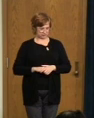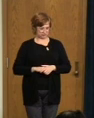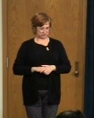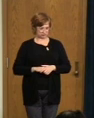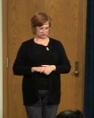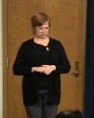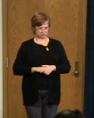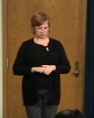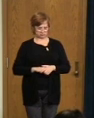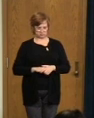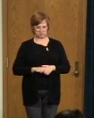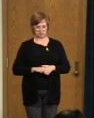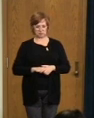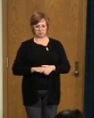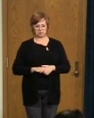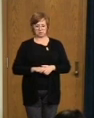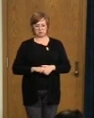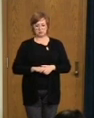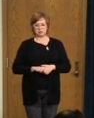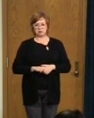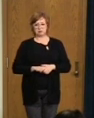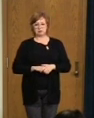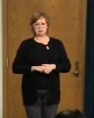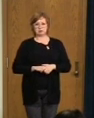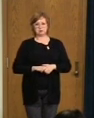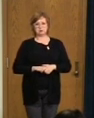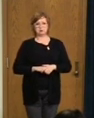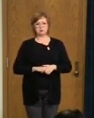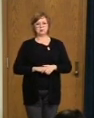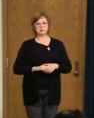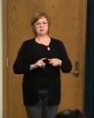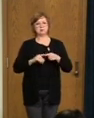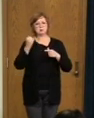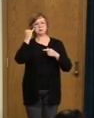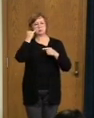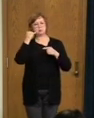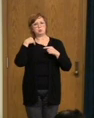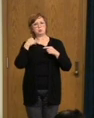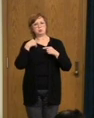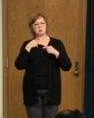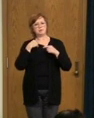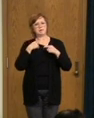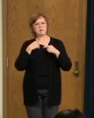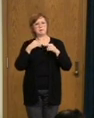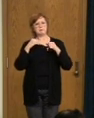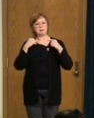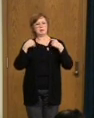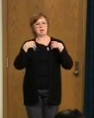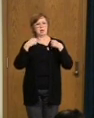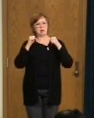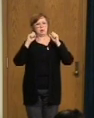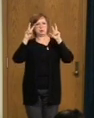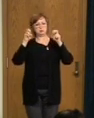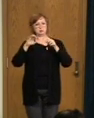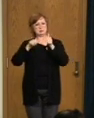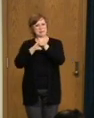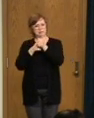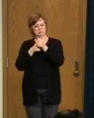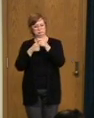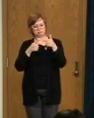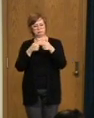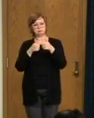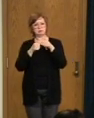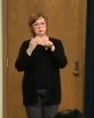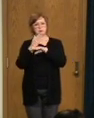are, have underlying risk factors, especially if you're over 50 or over 65, without any underlying risk factors, you stay at